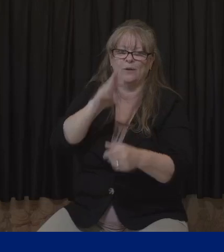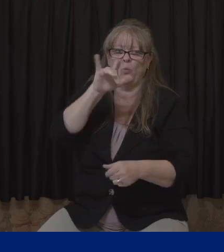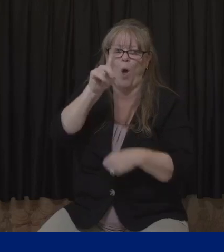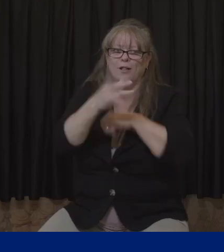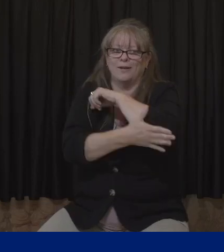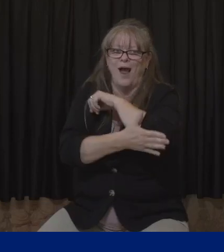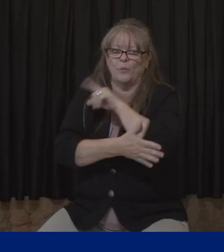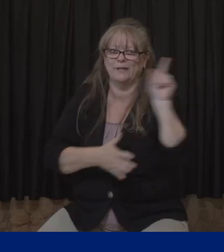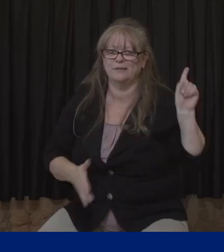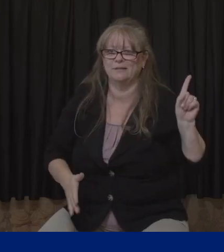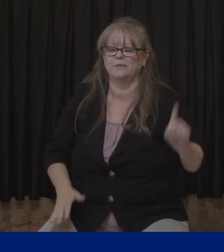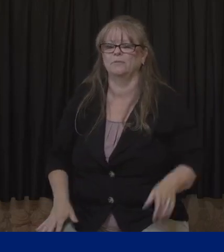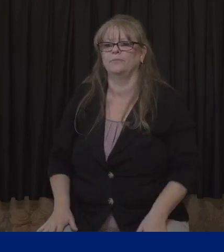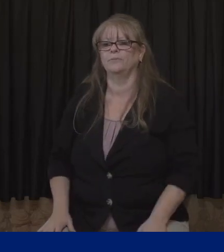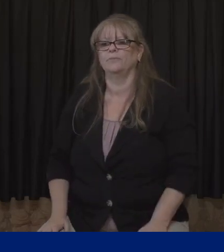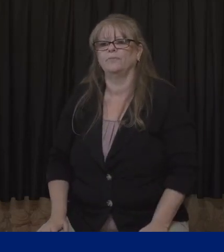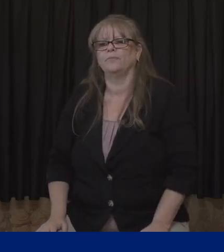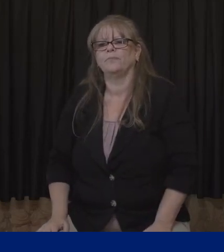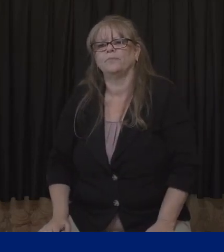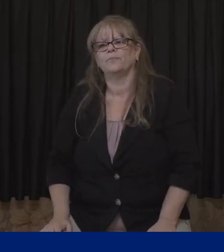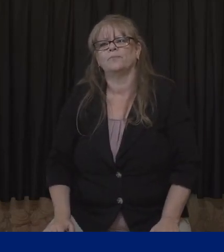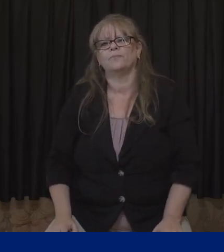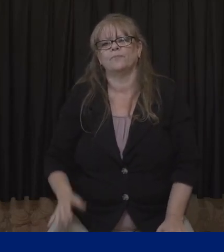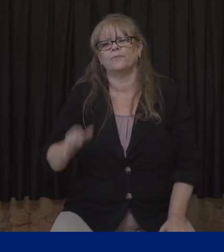Thank you, Governor. Charles Asher with the Grand Rapids and Daily